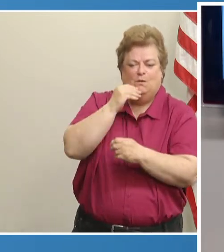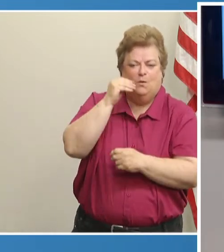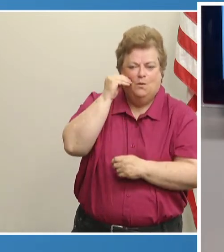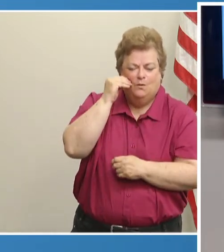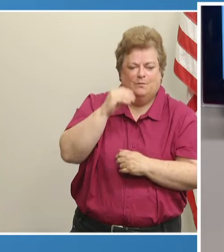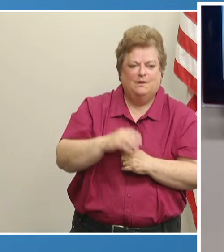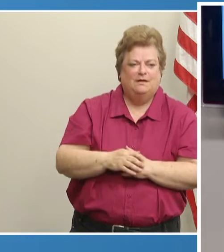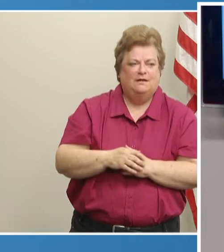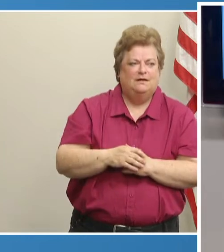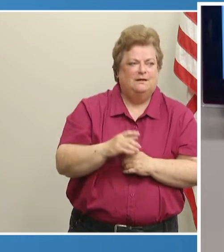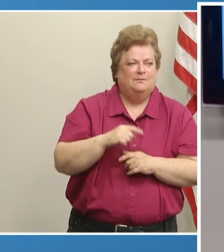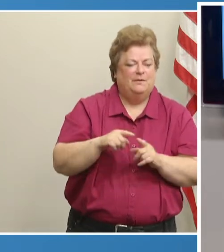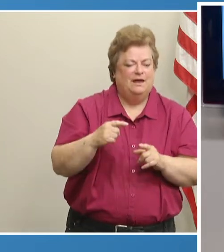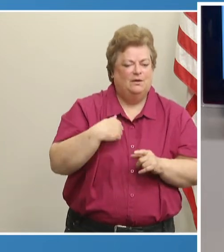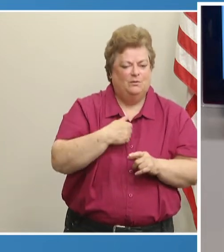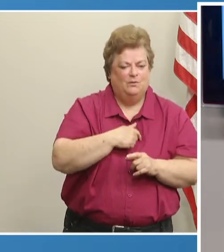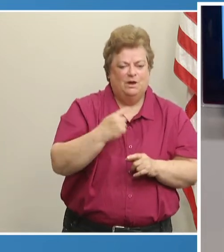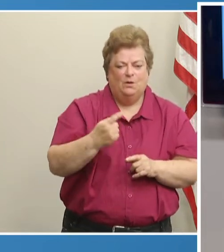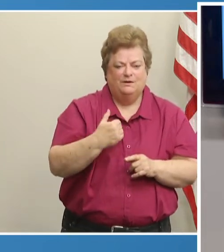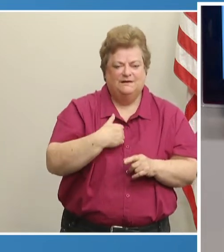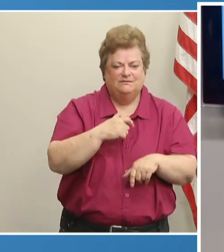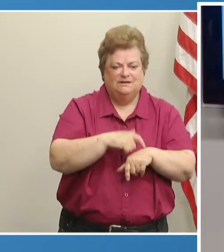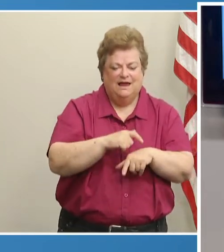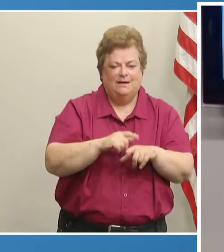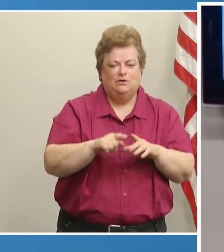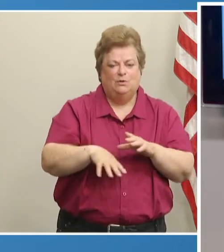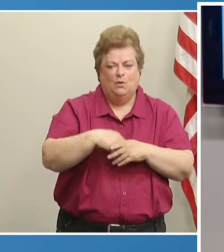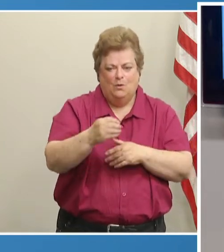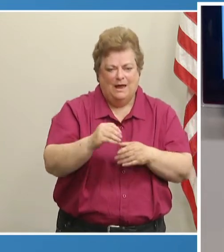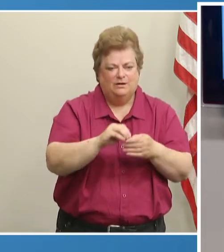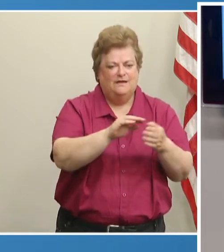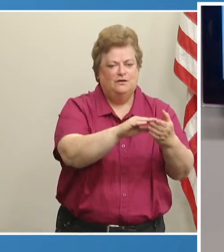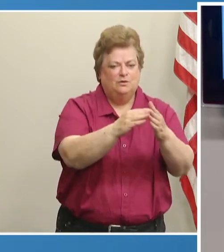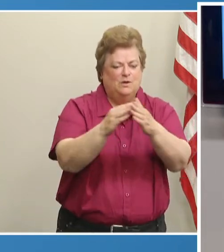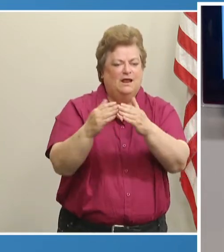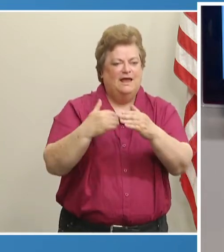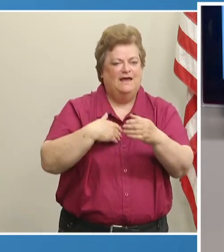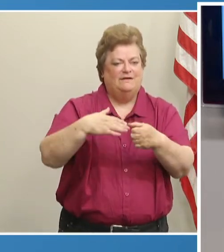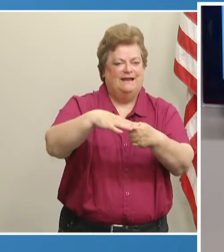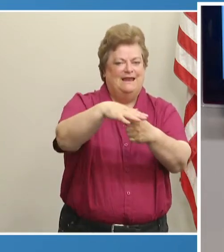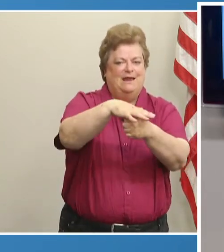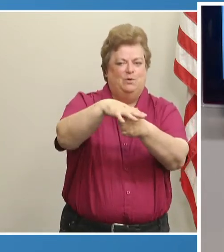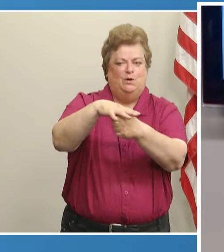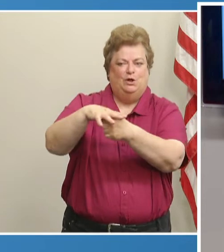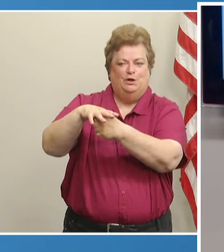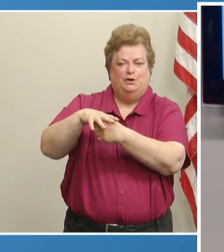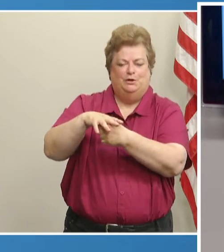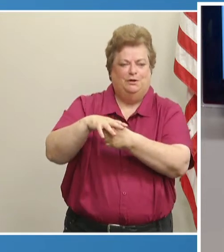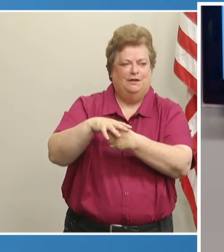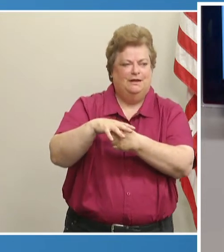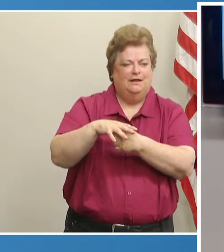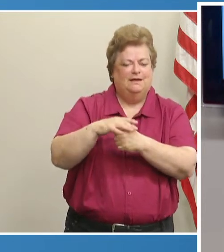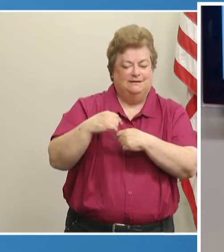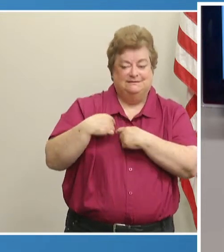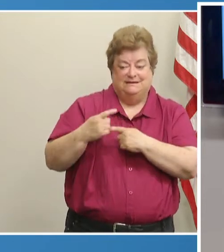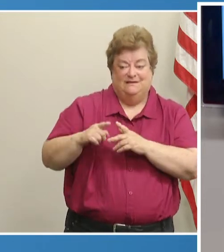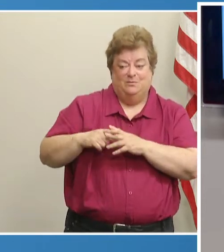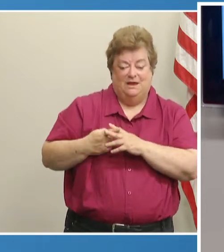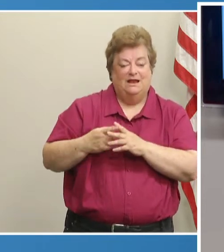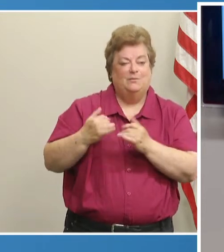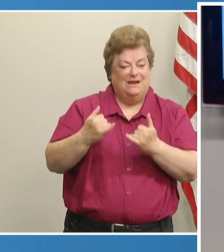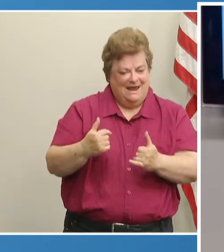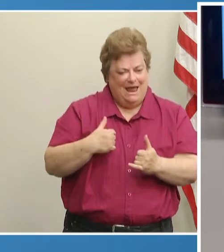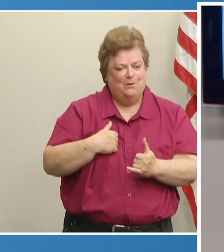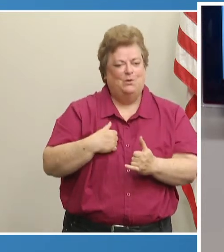there would be a time, we had always planned to go out into the community and have neighborhood clinics from the very beginning. And now we've reached